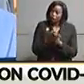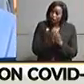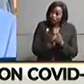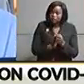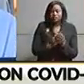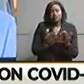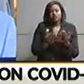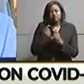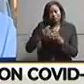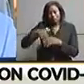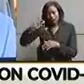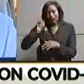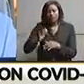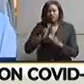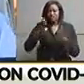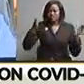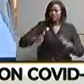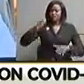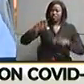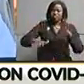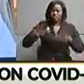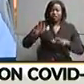touching tables, from this.